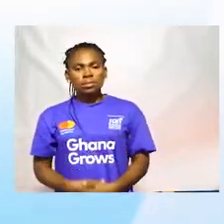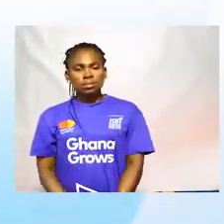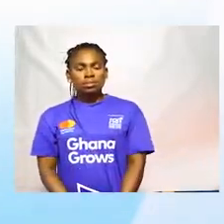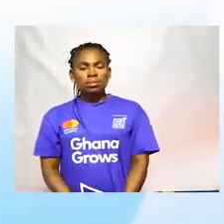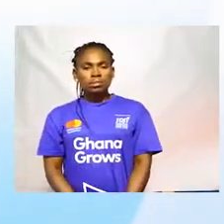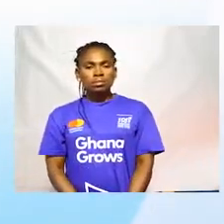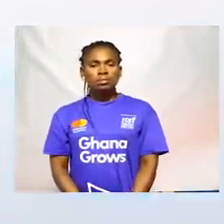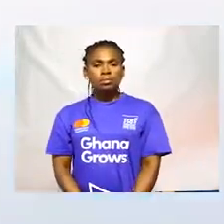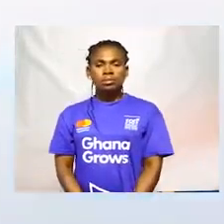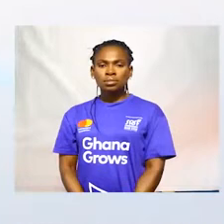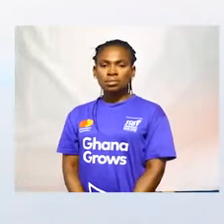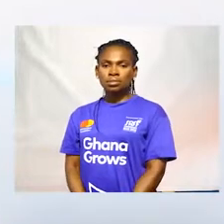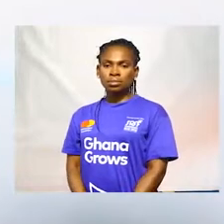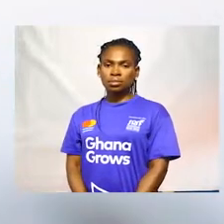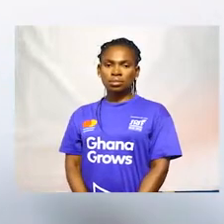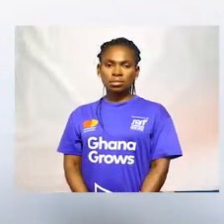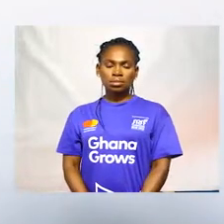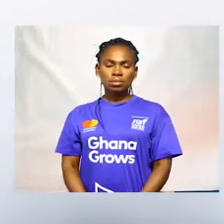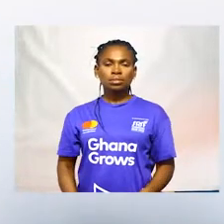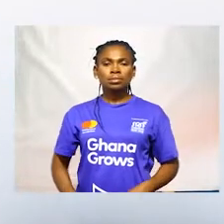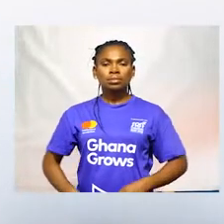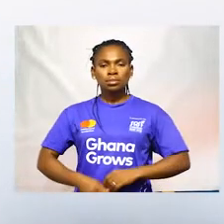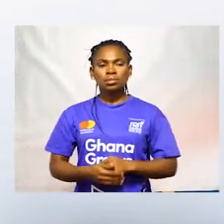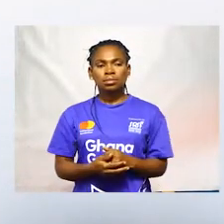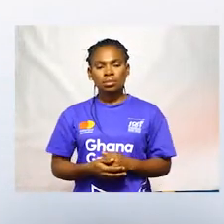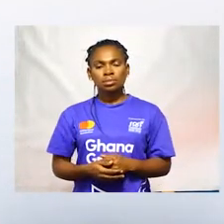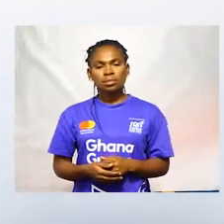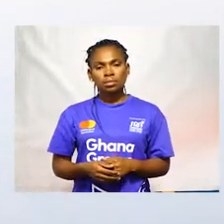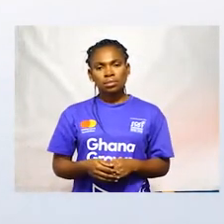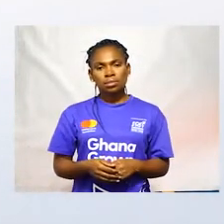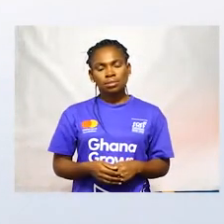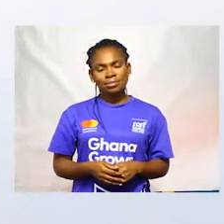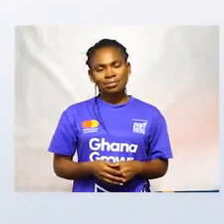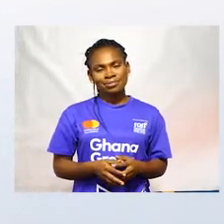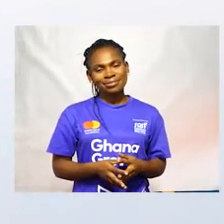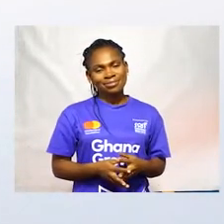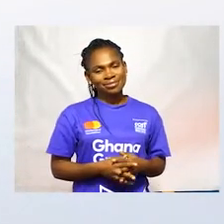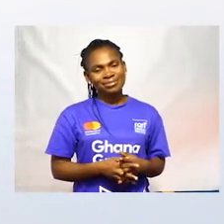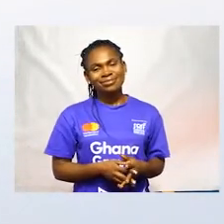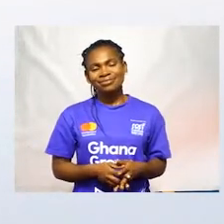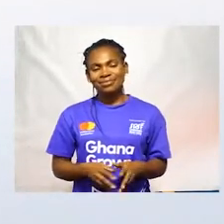our lives as a whole. Well, including the watch eater.